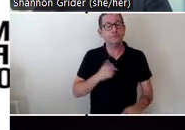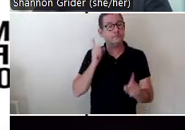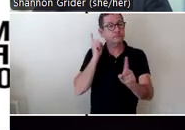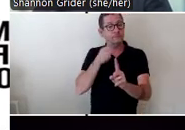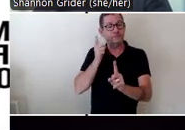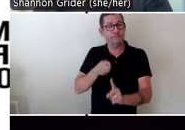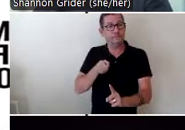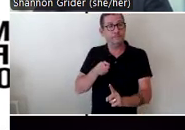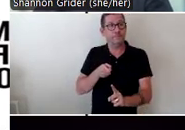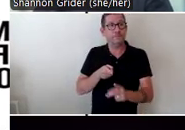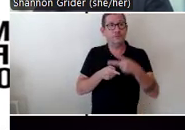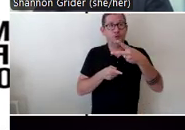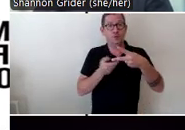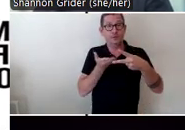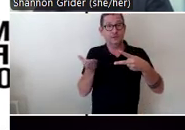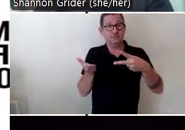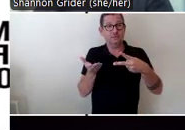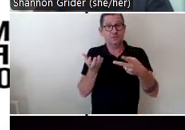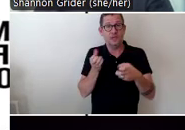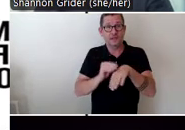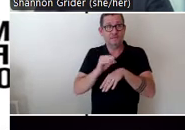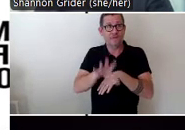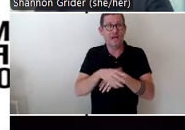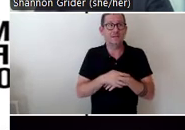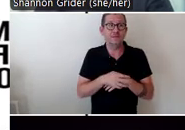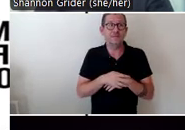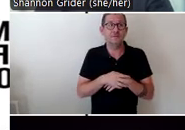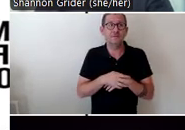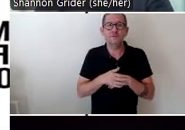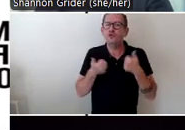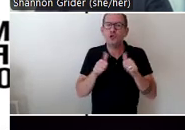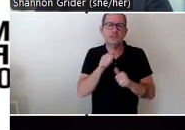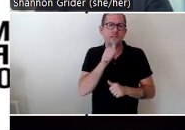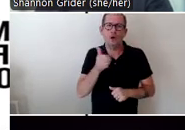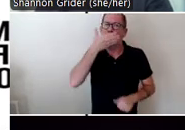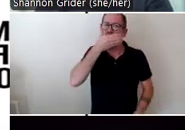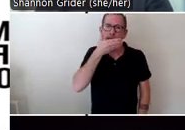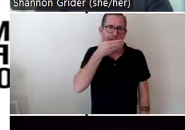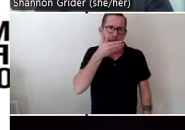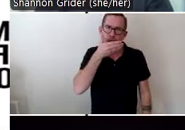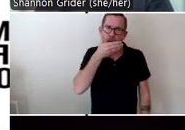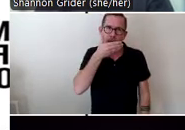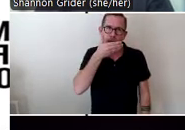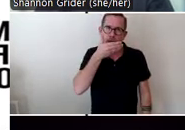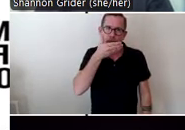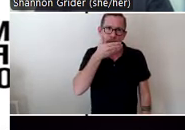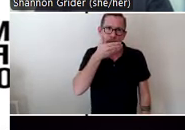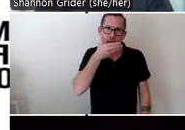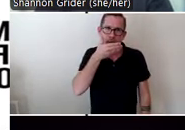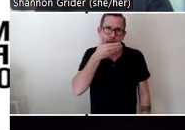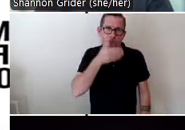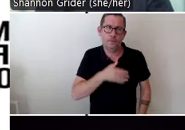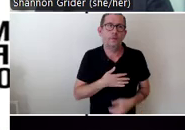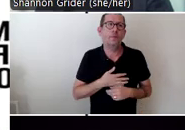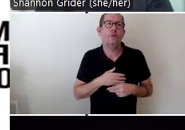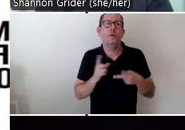communication, this is different. There are 2 points that we want to make sure we emphasize. Don't cover your